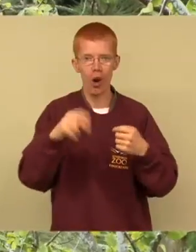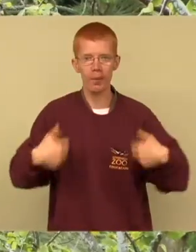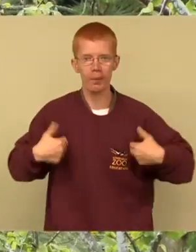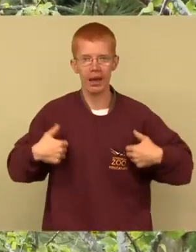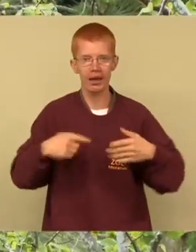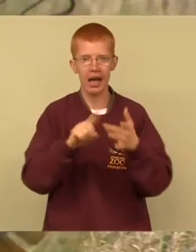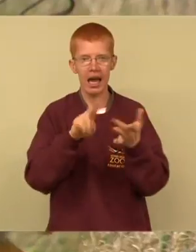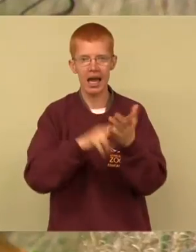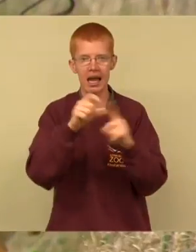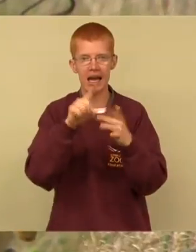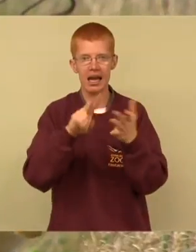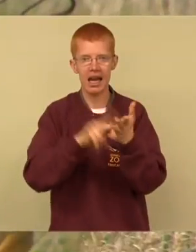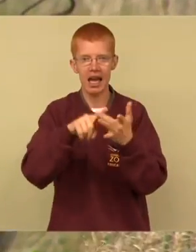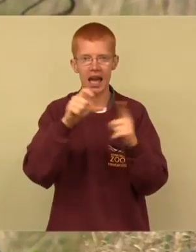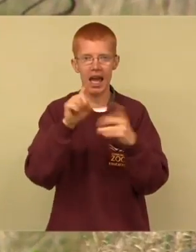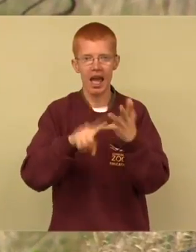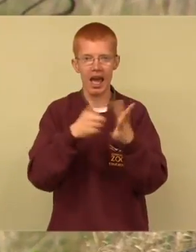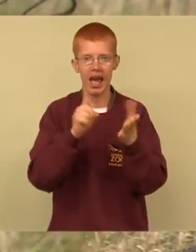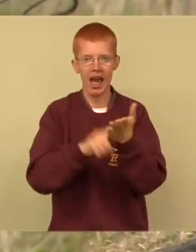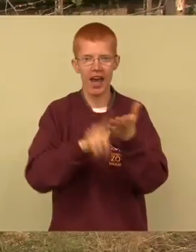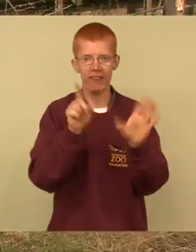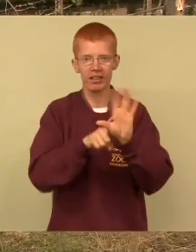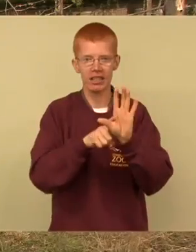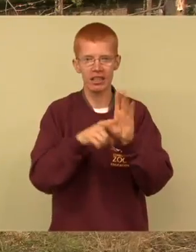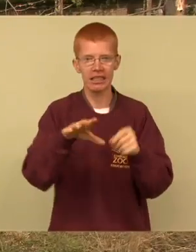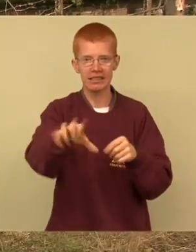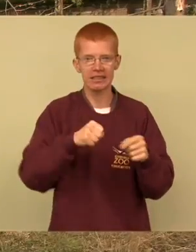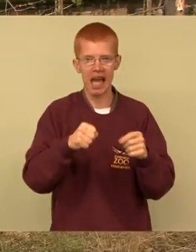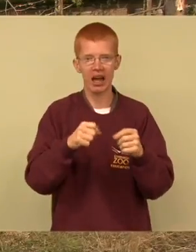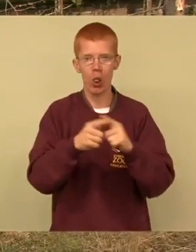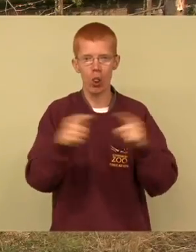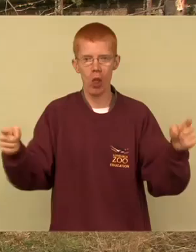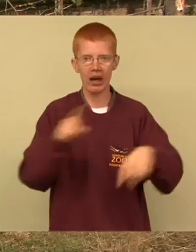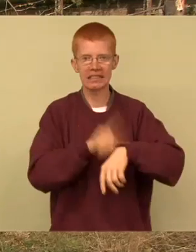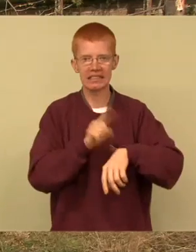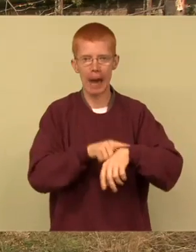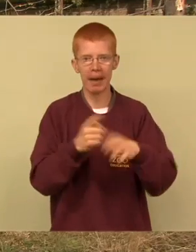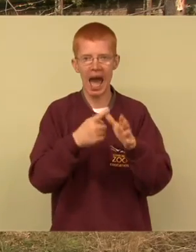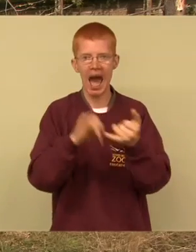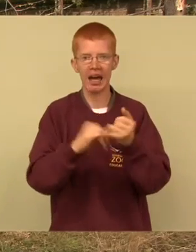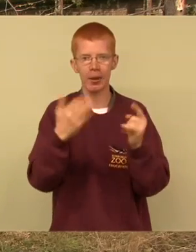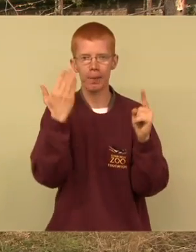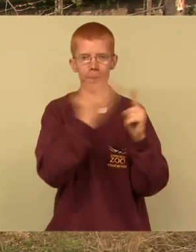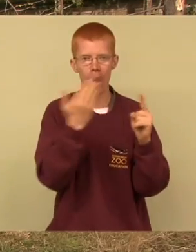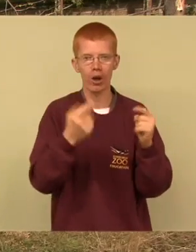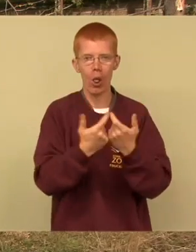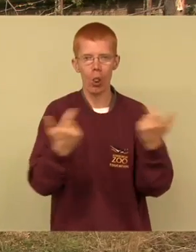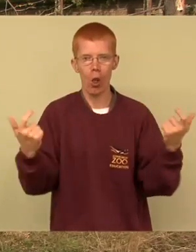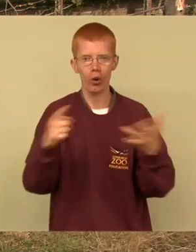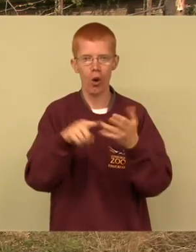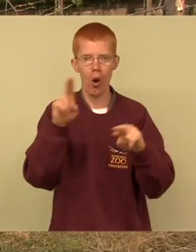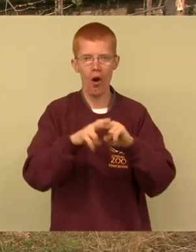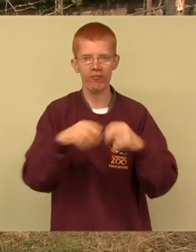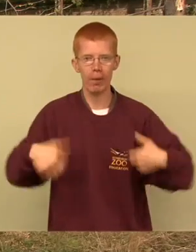we're studying how they behave and how they use the different parts of the enclosure, down to the different types of branches in the enclosure.